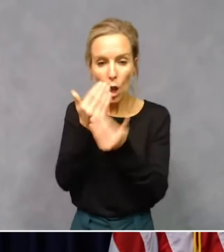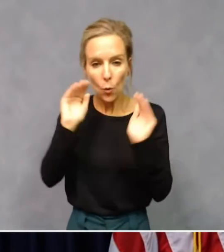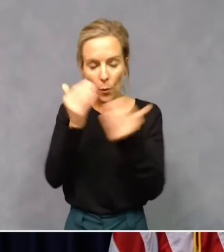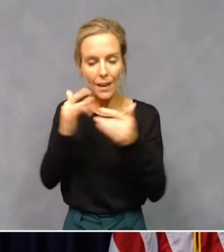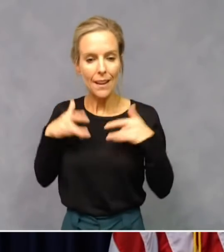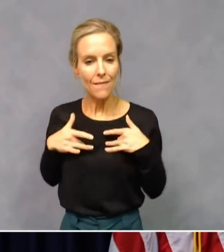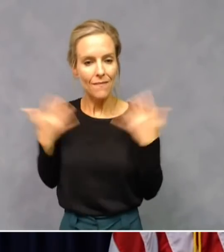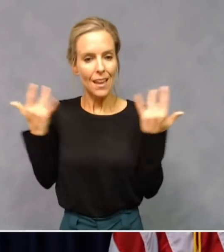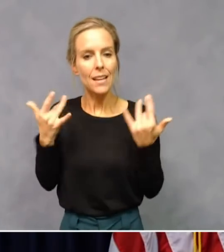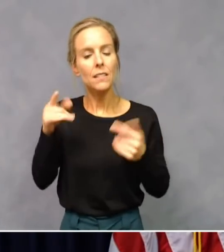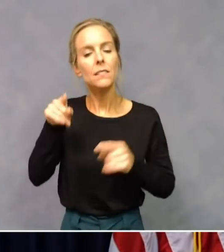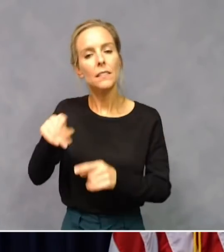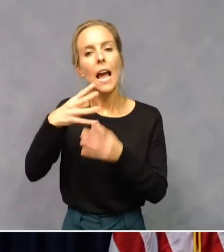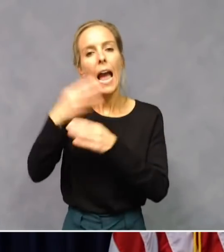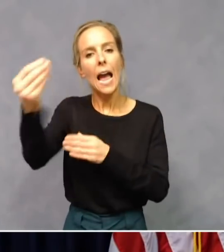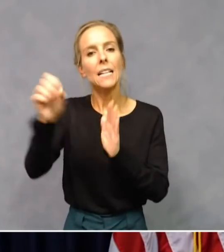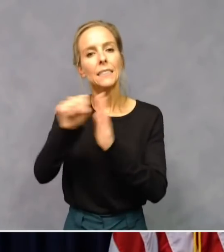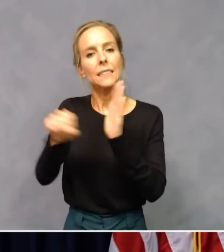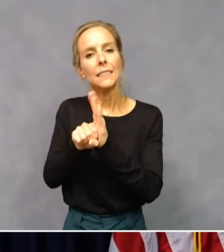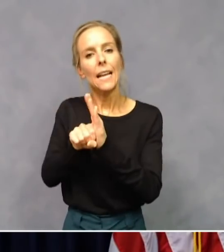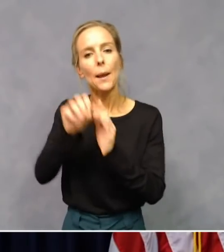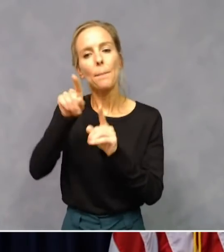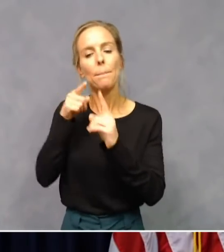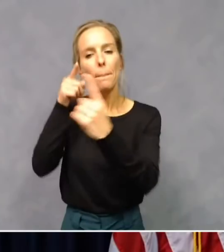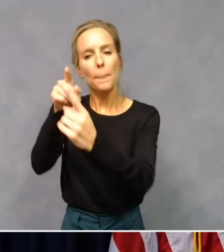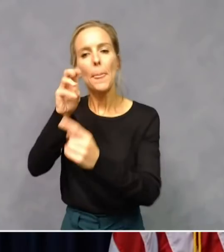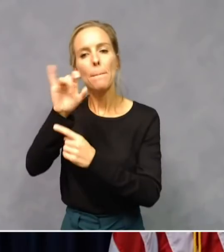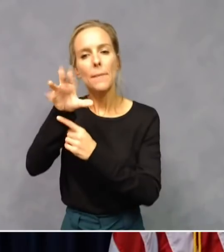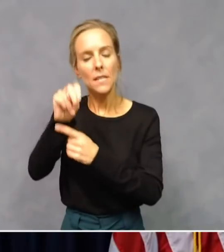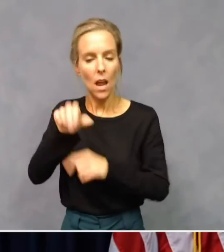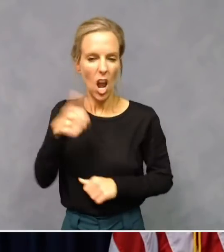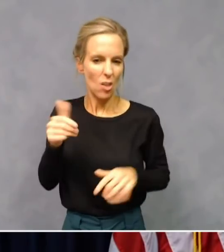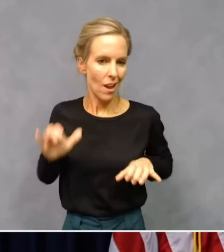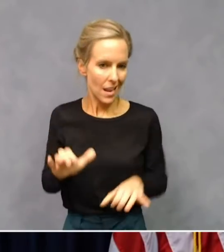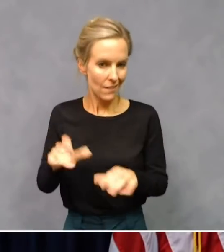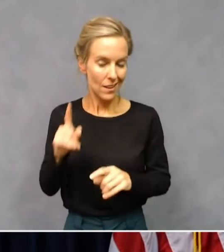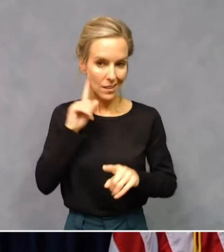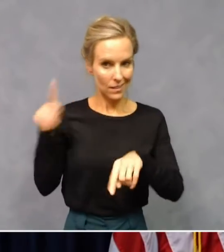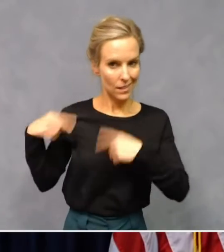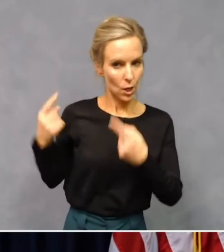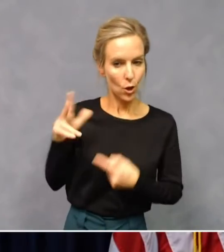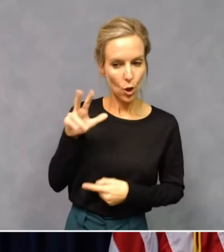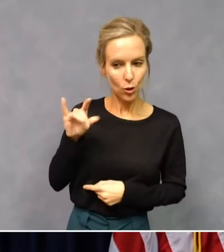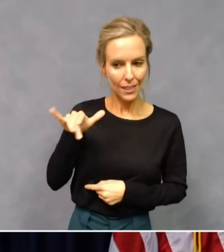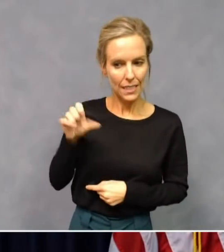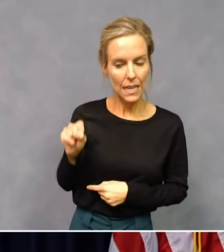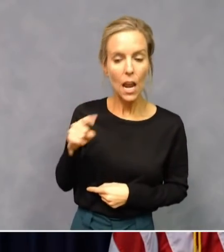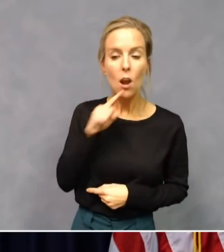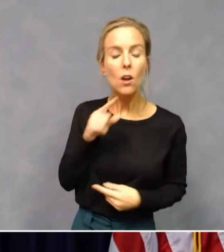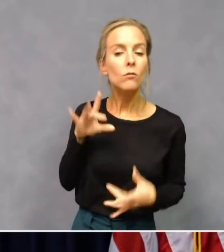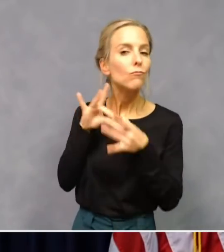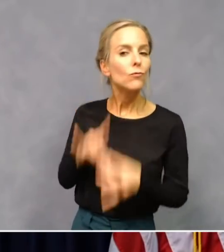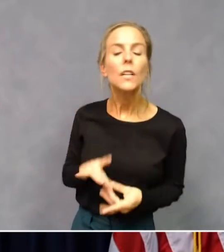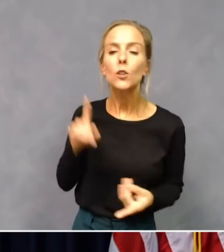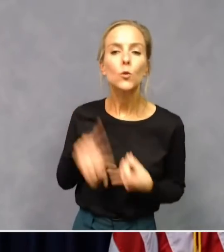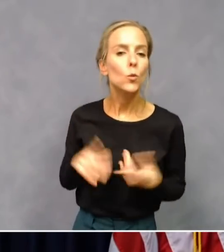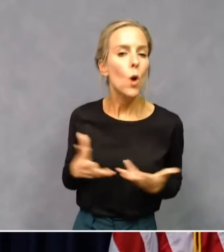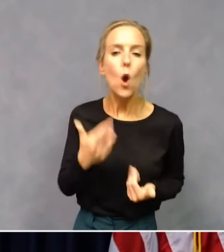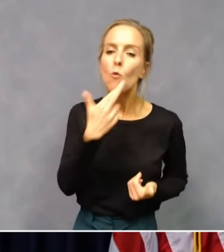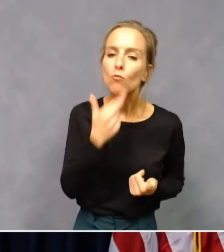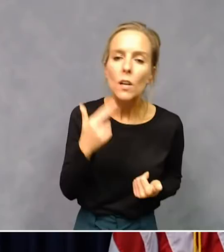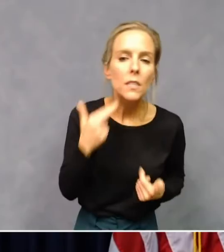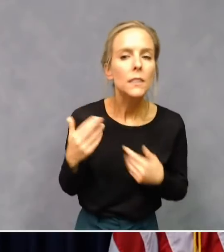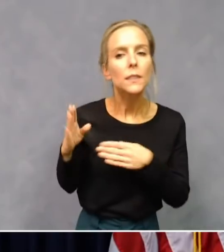mission, and other activities. Also in the past 30 days, a number of clusters related to restaurants or businesses